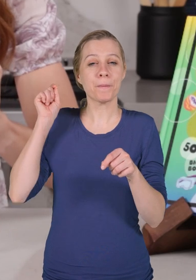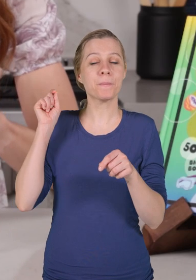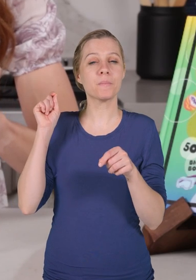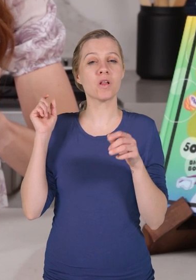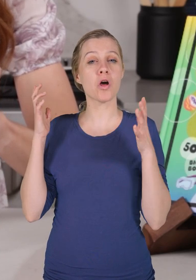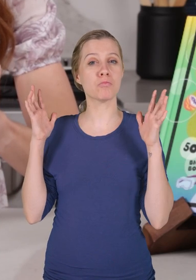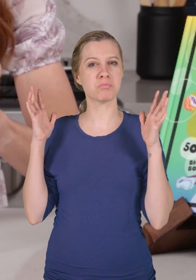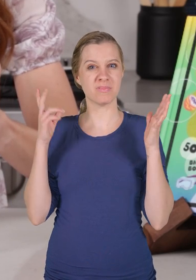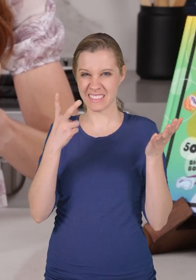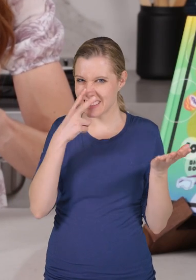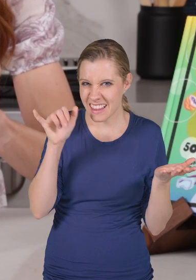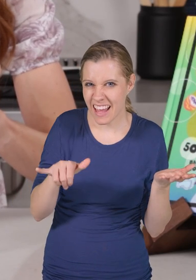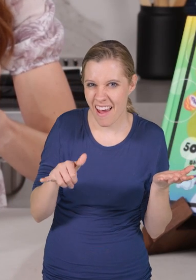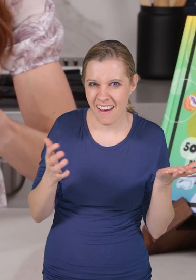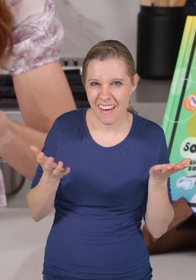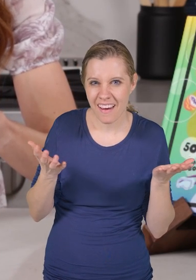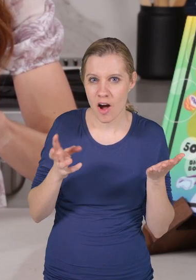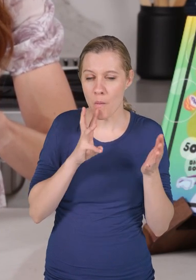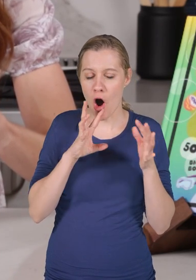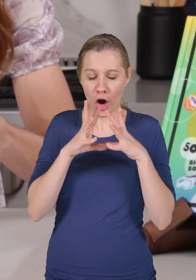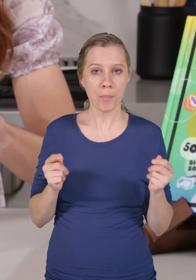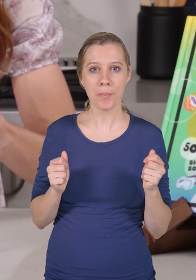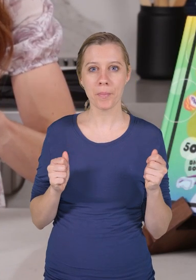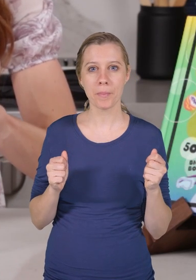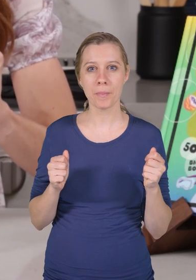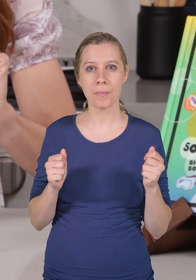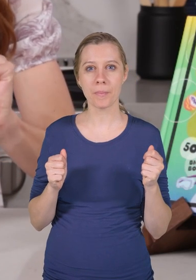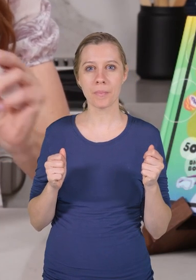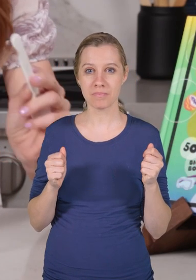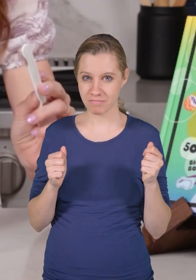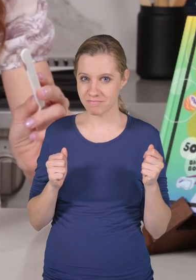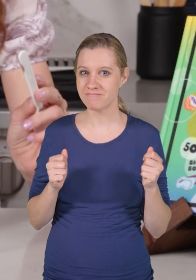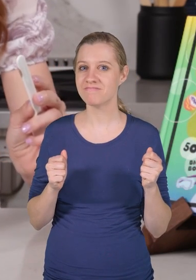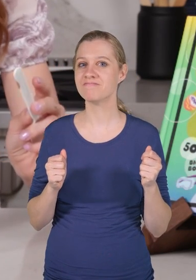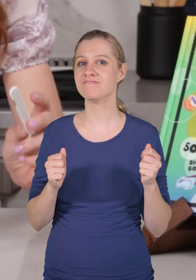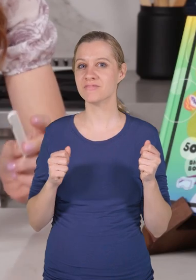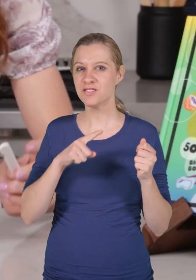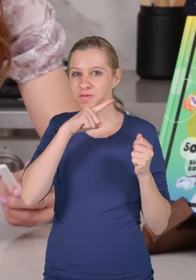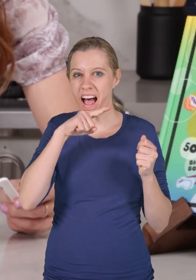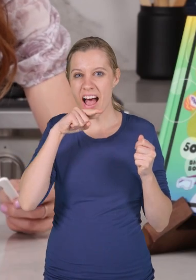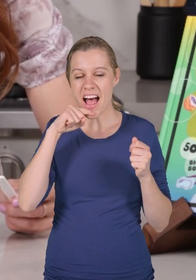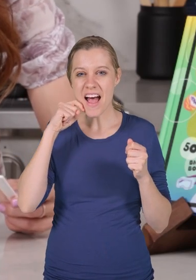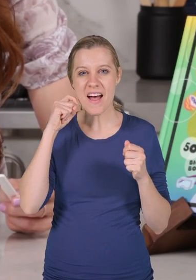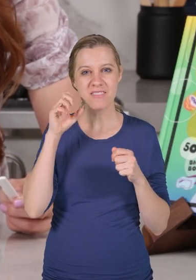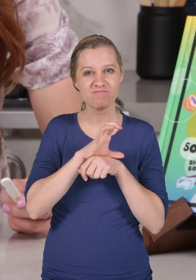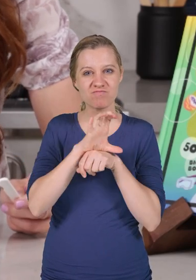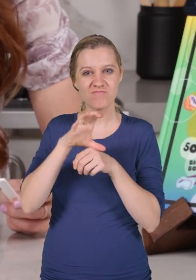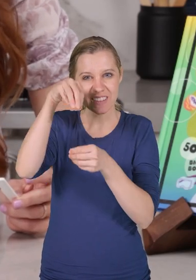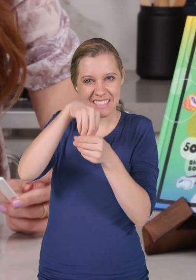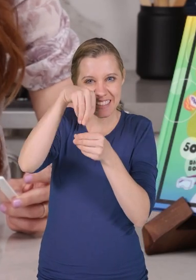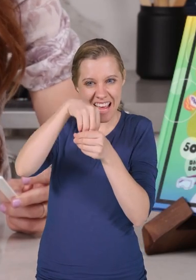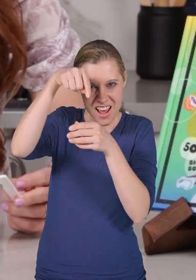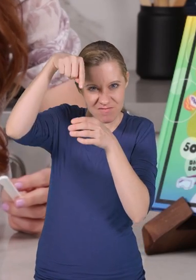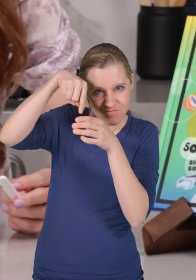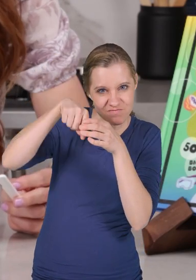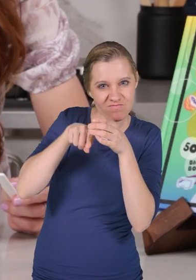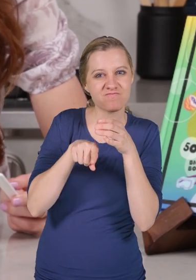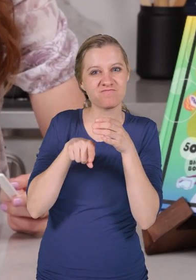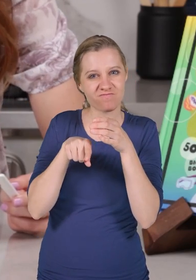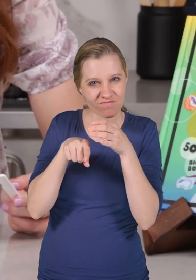tap the surface. Did you see that? The water flew away, revealing dry